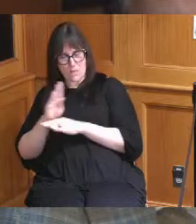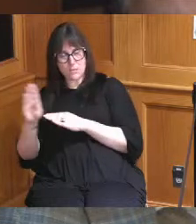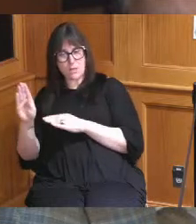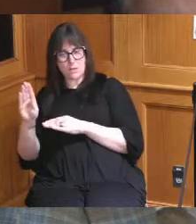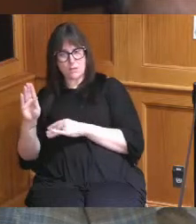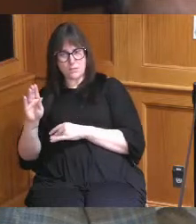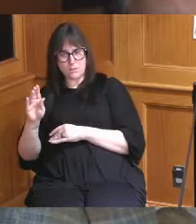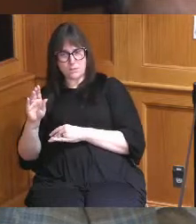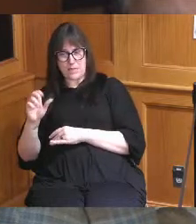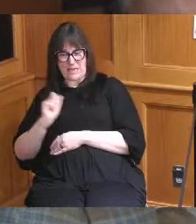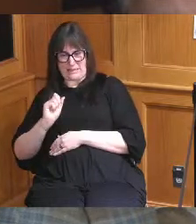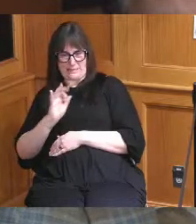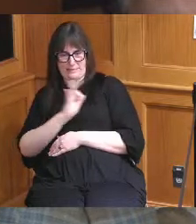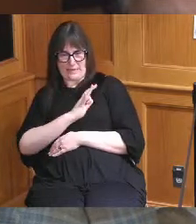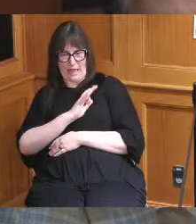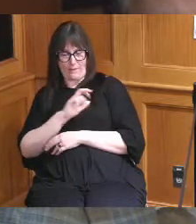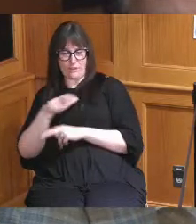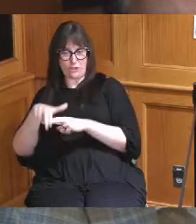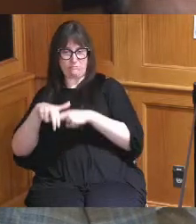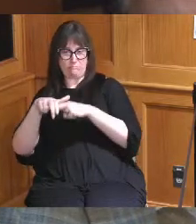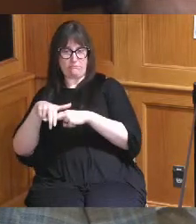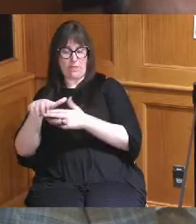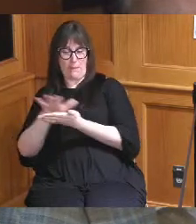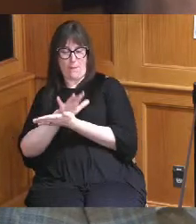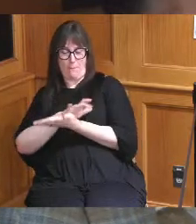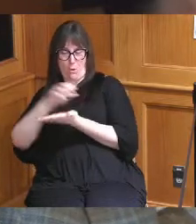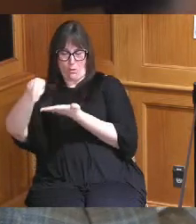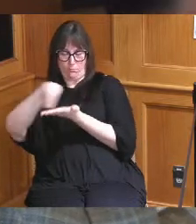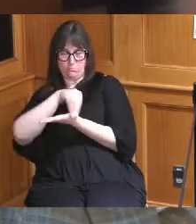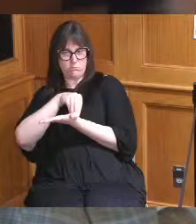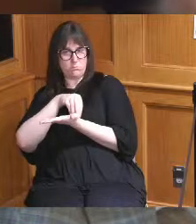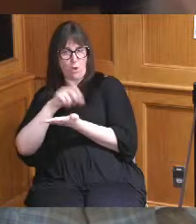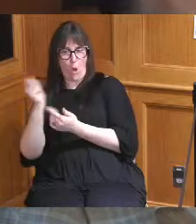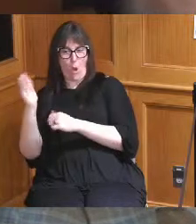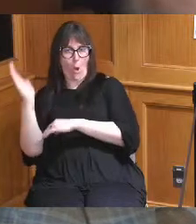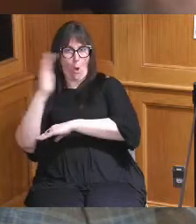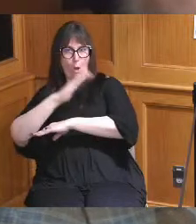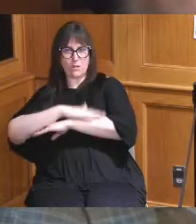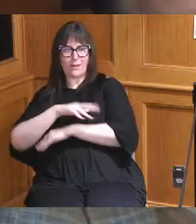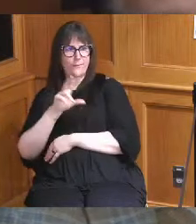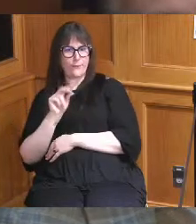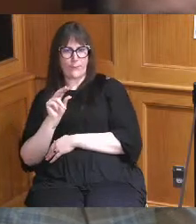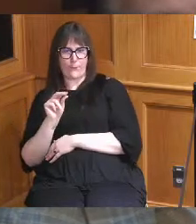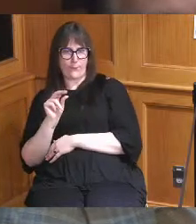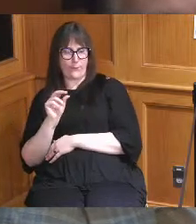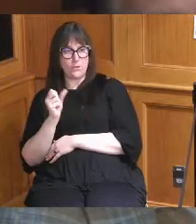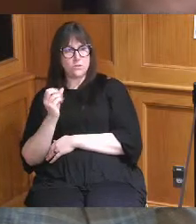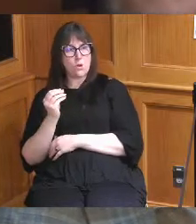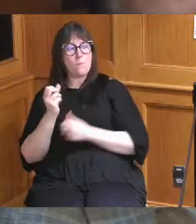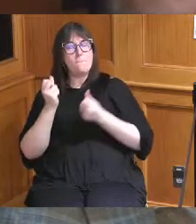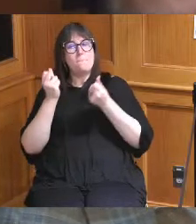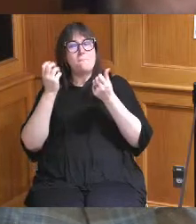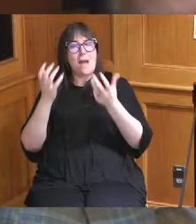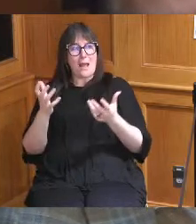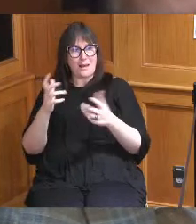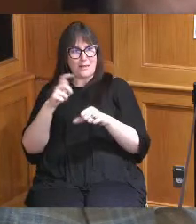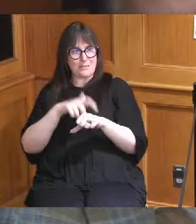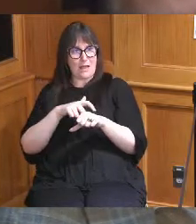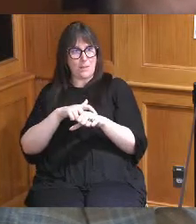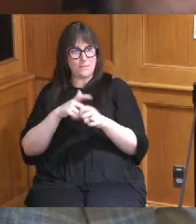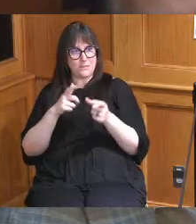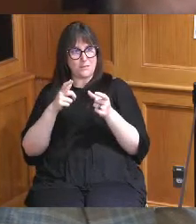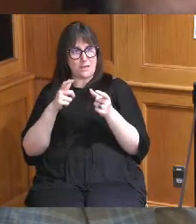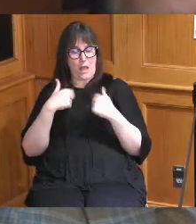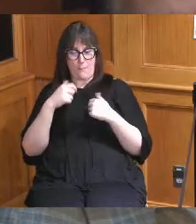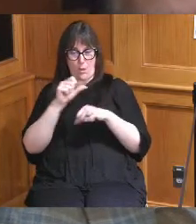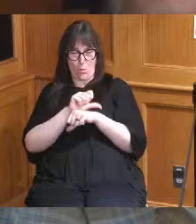don't have the staff to just sit there and do paperwork all day. And a lot of times I met a lady, because I've been working on this since